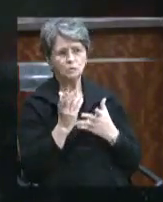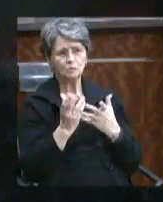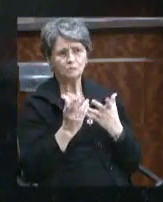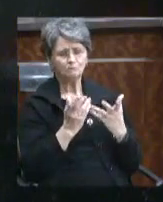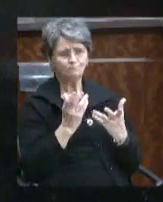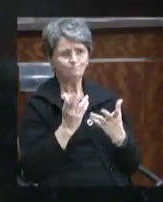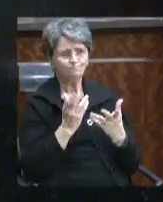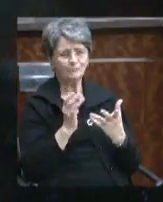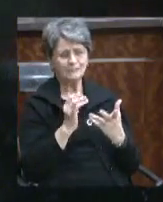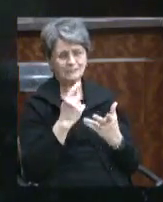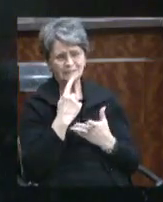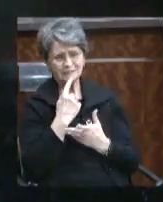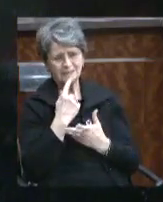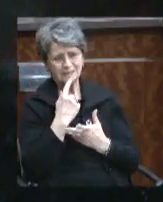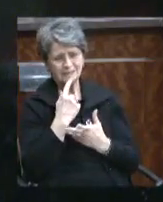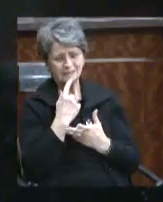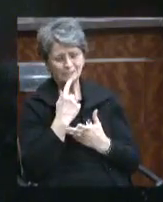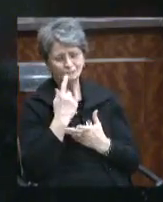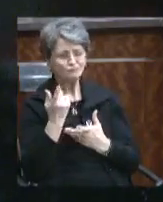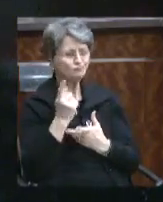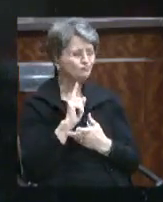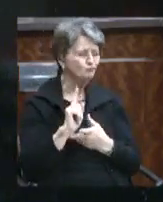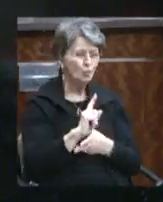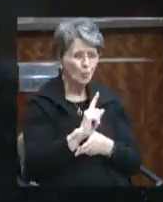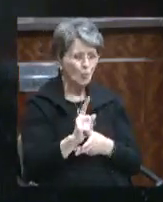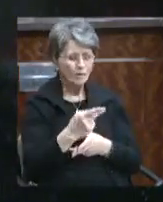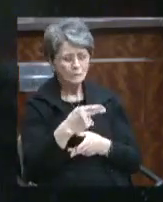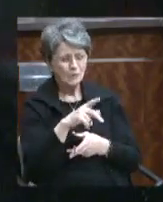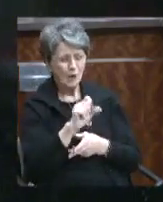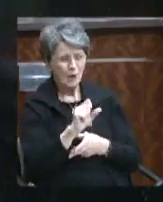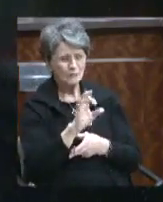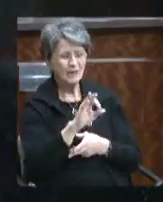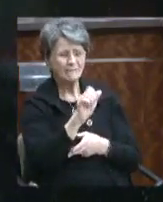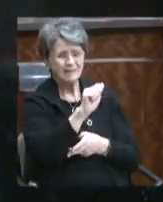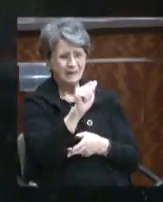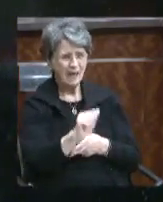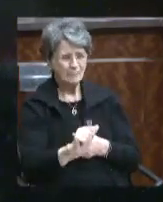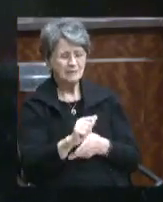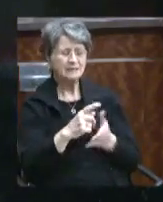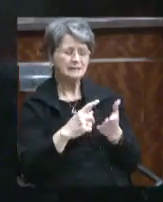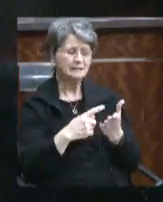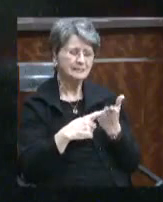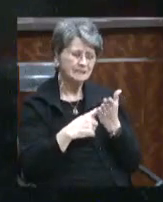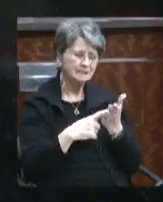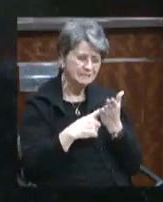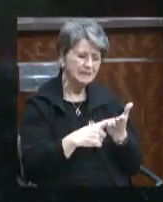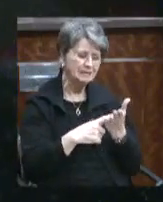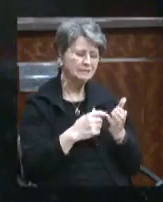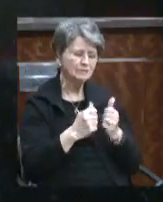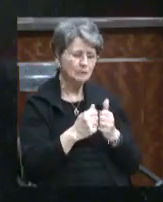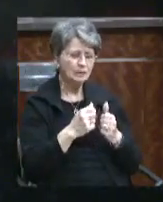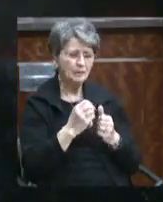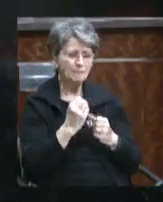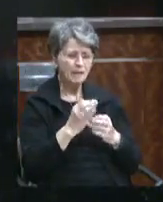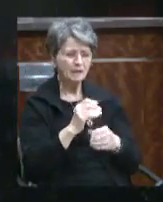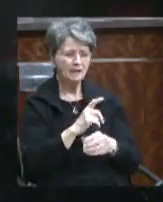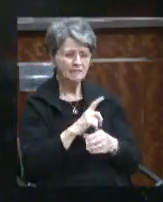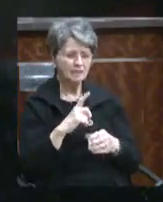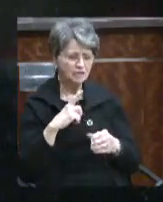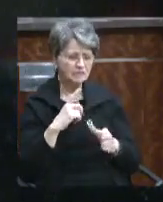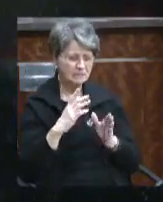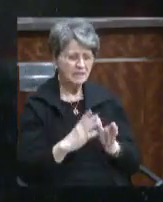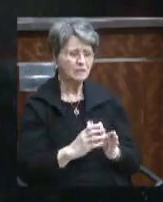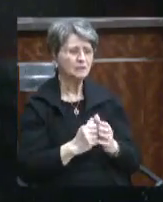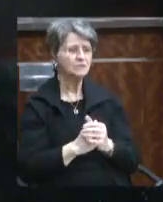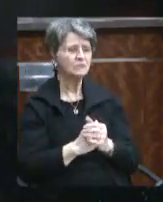I guess as they say, wander the halls of Annapolis and work our legislators and talk to many about legislation.